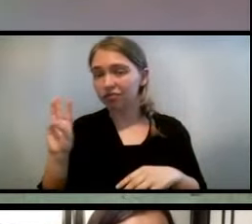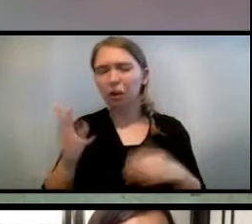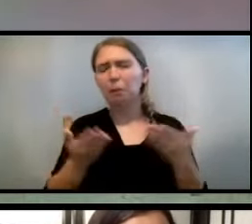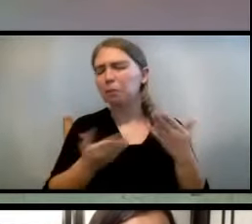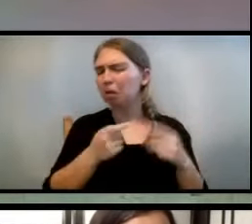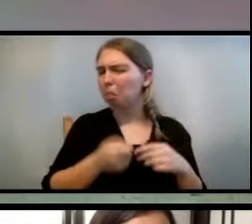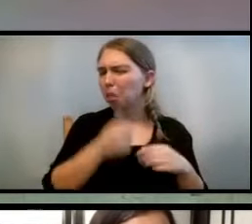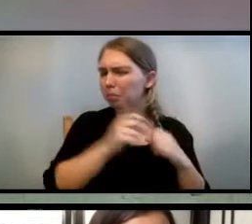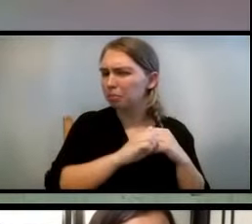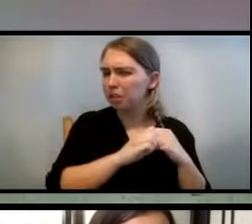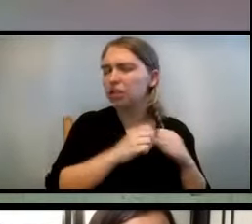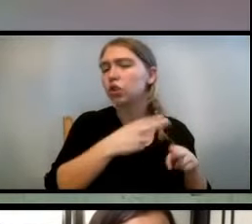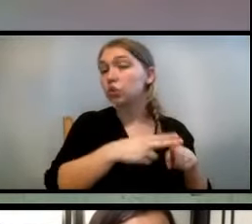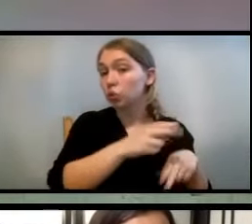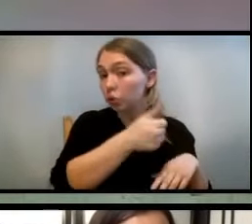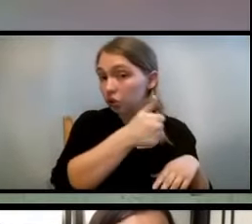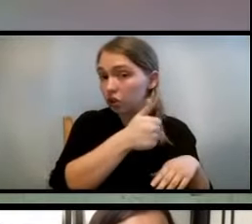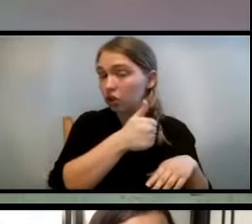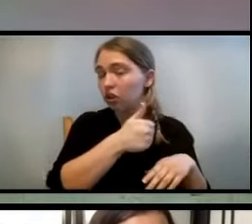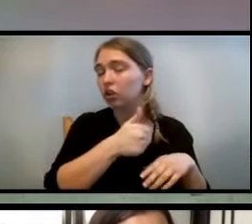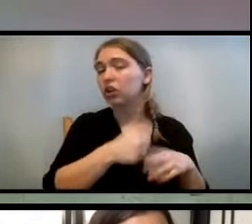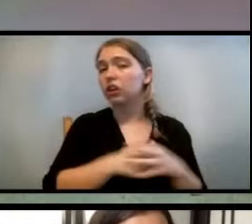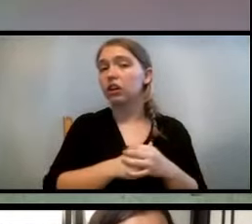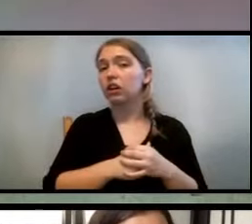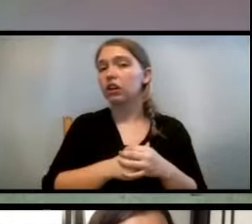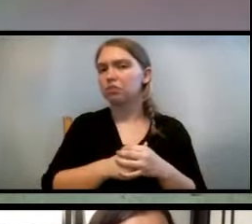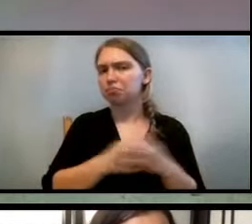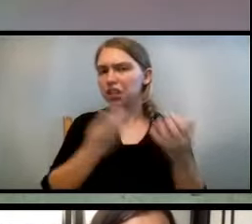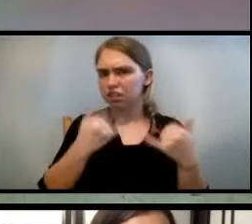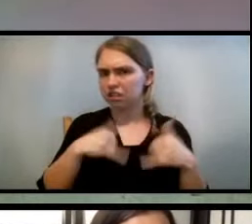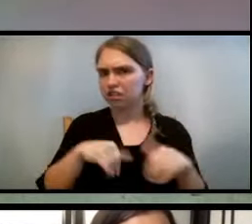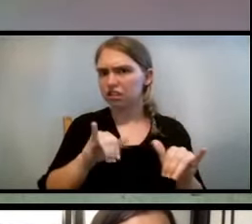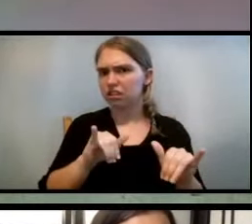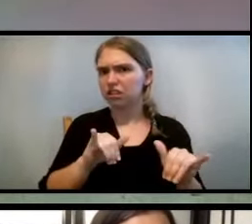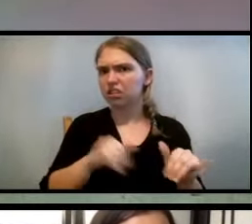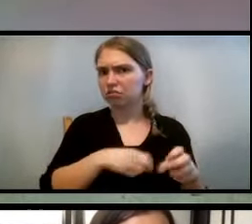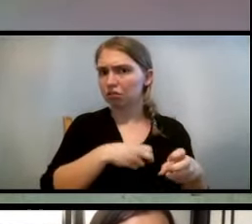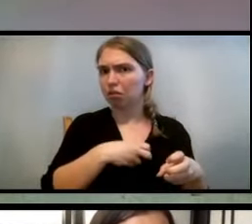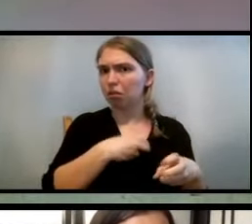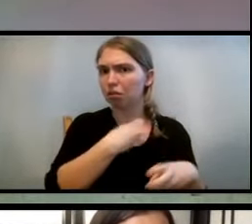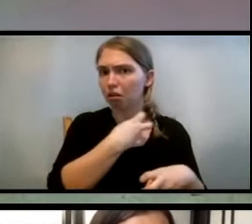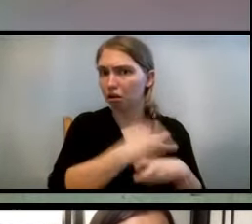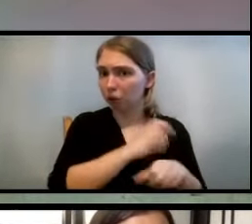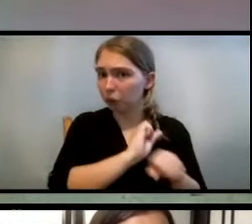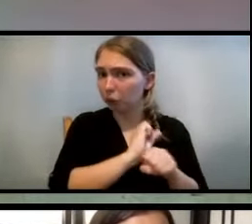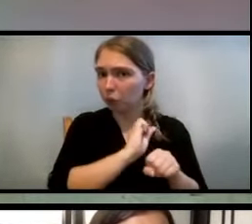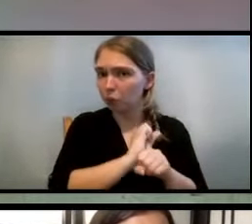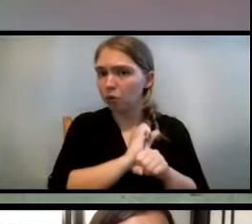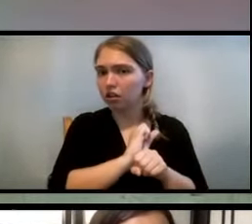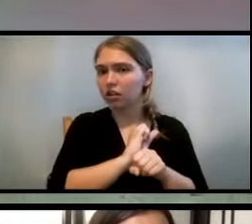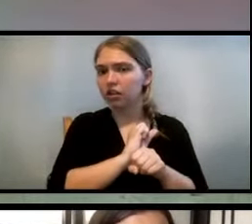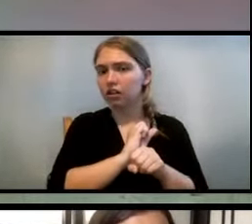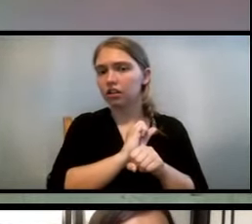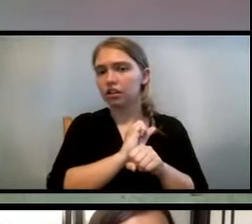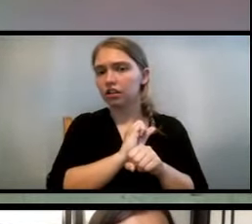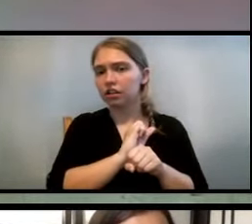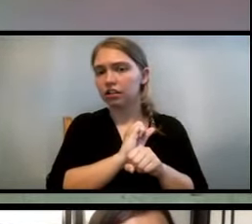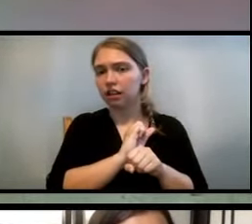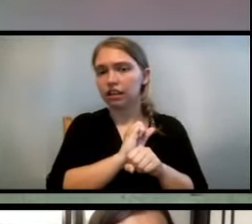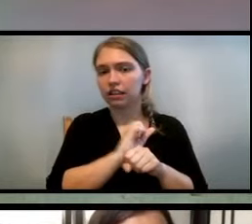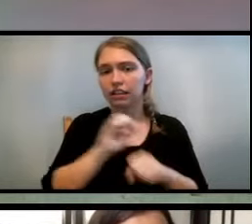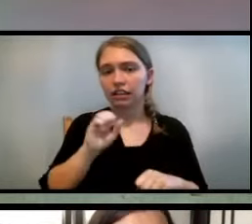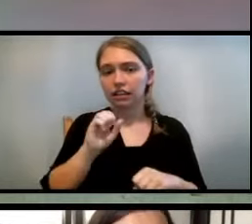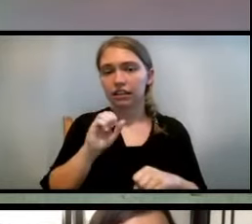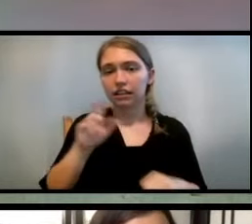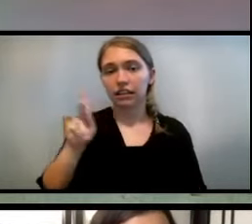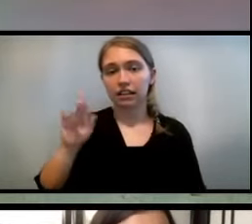I mean, a little bit shorter than Clarion, but still really rigorous. Like, at Kansas State, you know, Kids Johnson has this